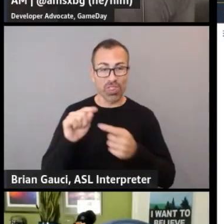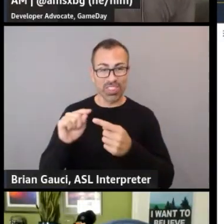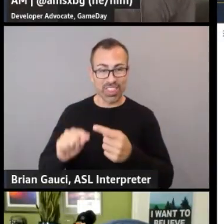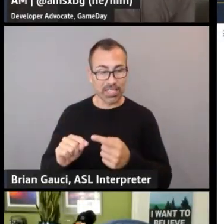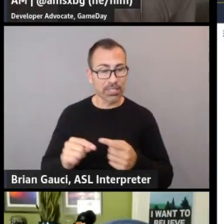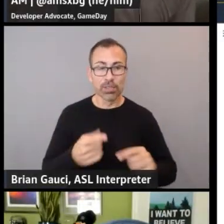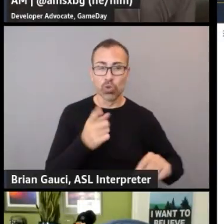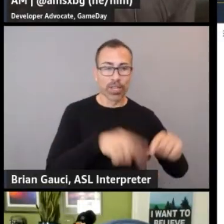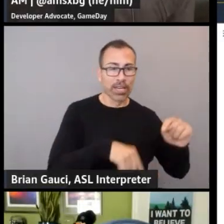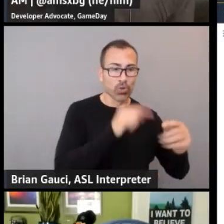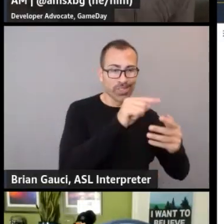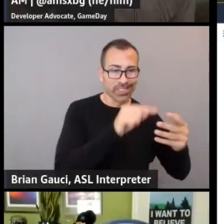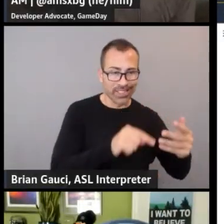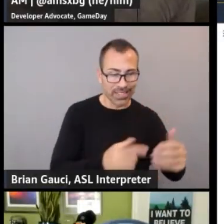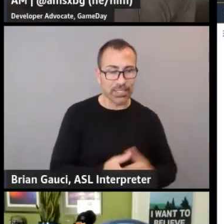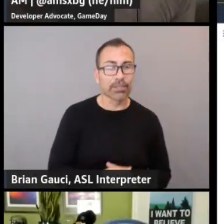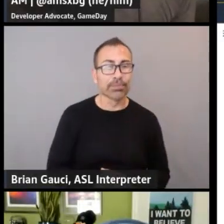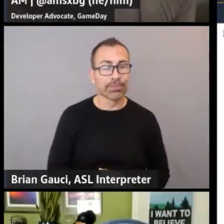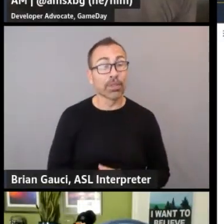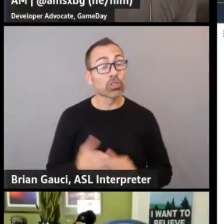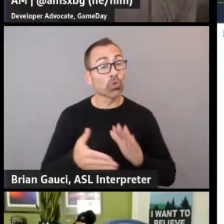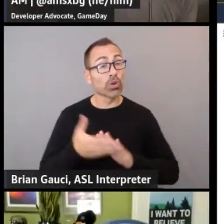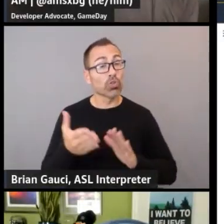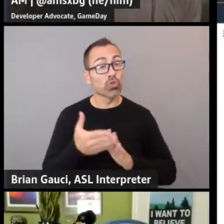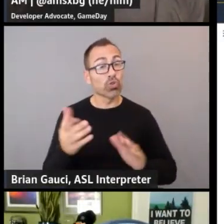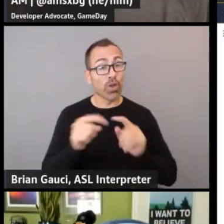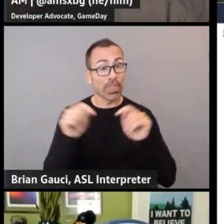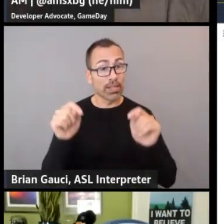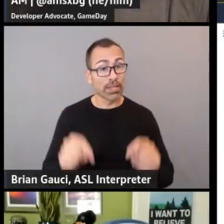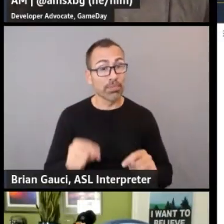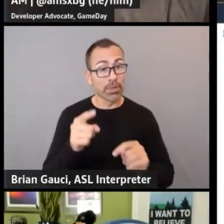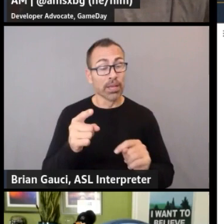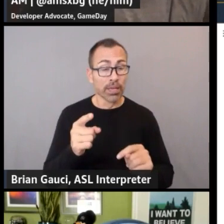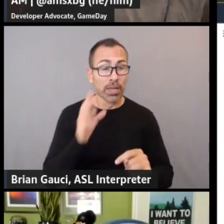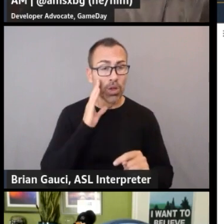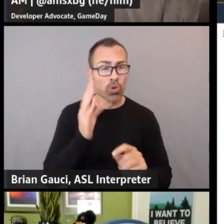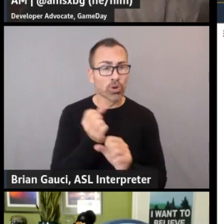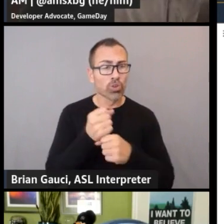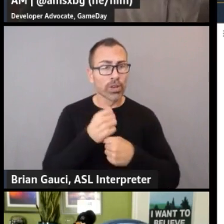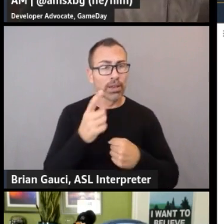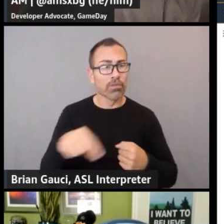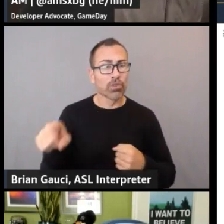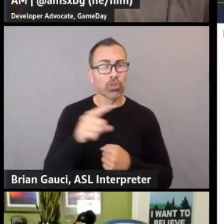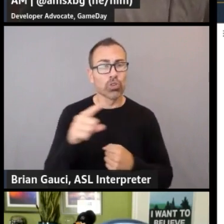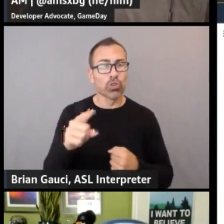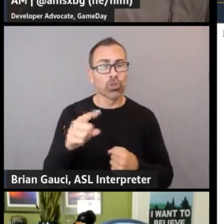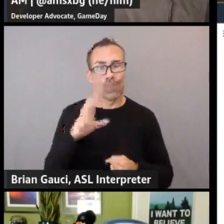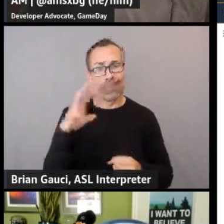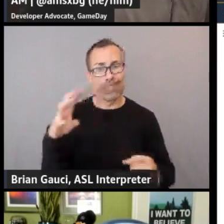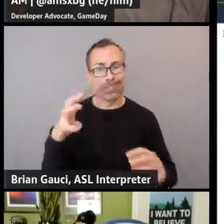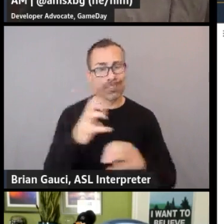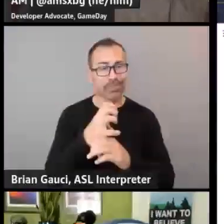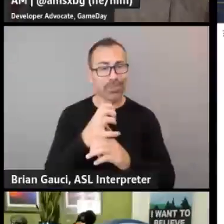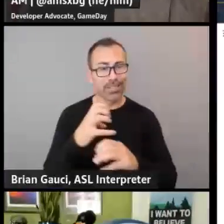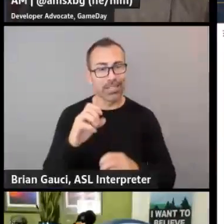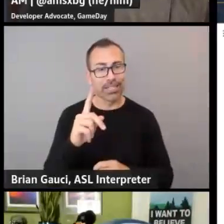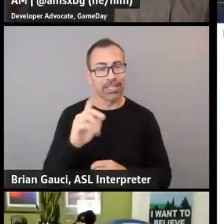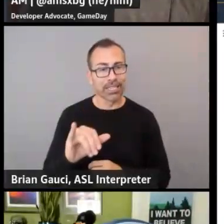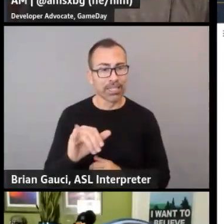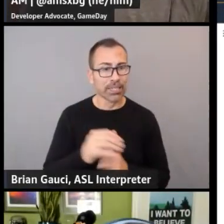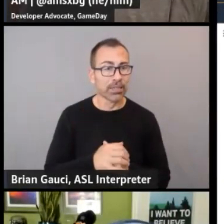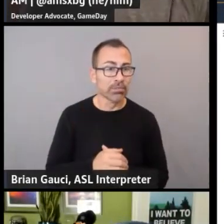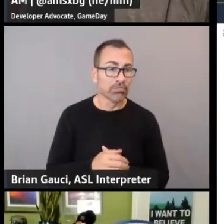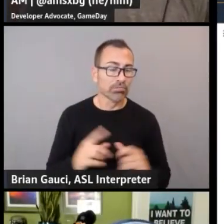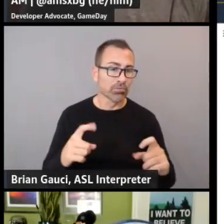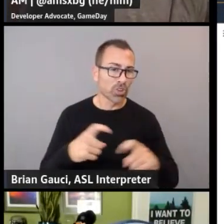then when you run that CloudFormation template, it conveniently for you creates an encryption key, so that way you can use an encryption key here. So I'm going